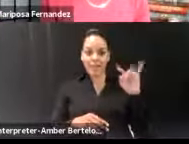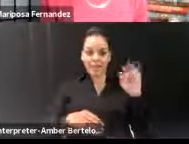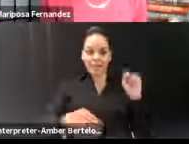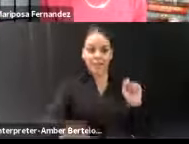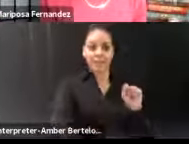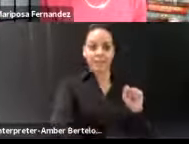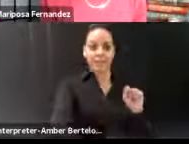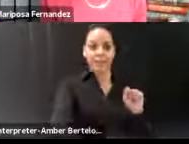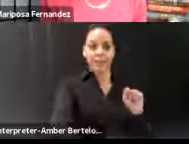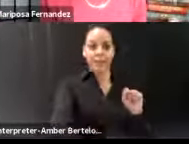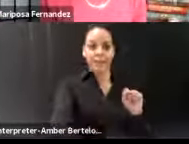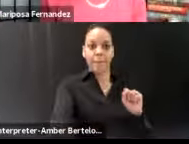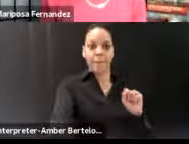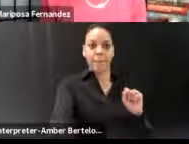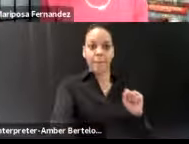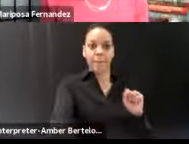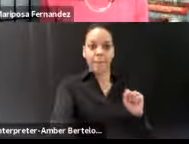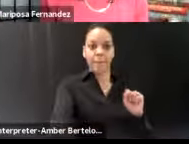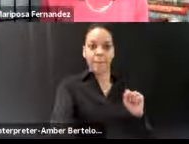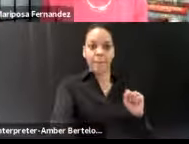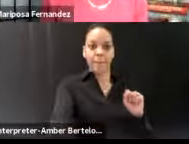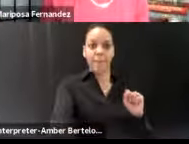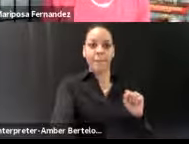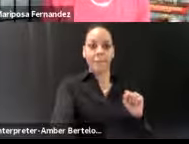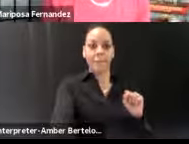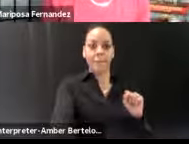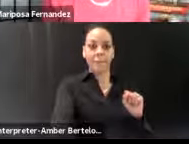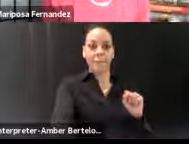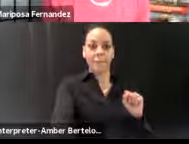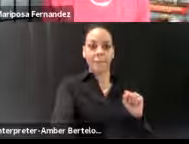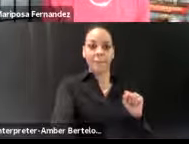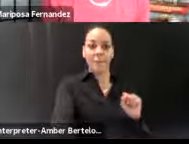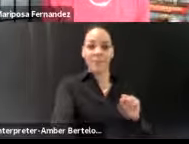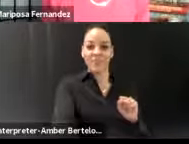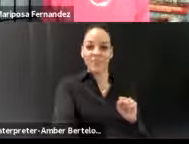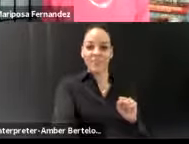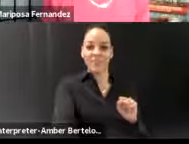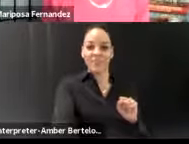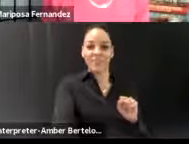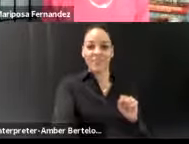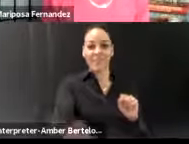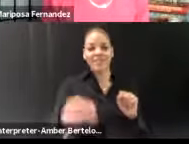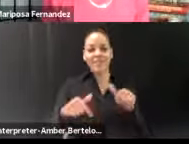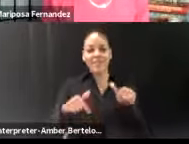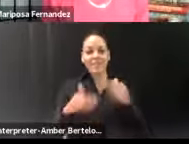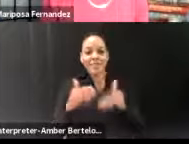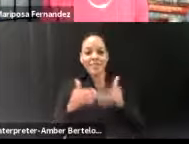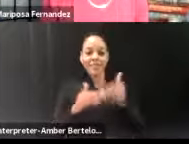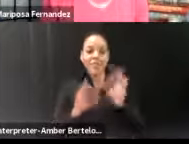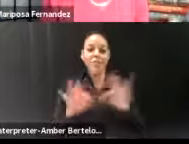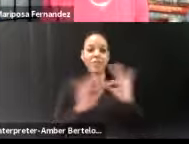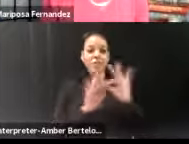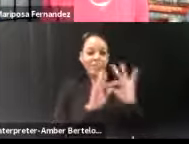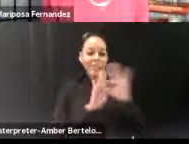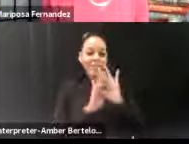It was important to select some happy poems. We need that Black